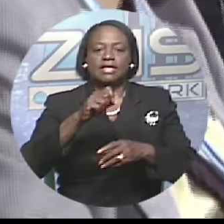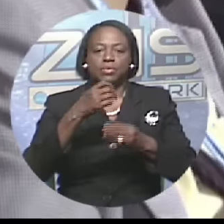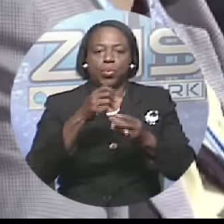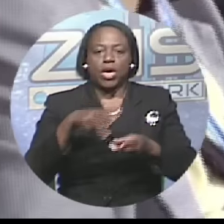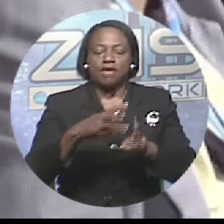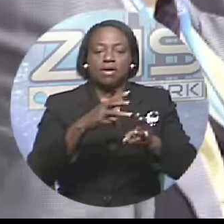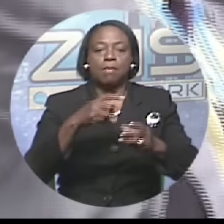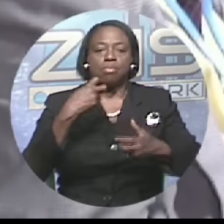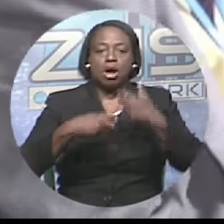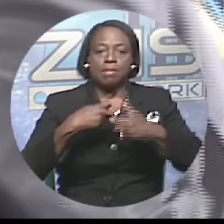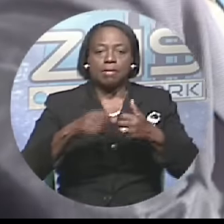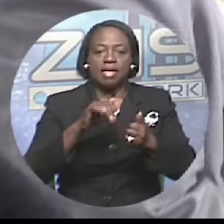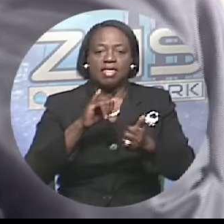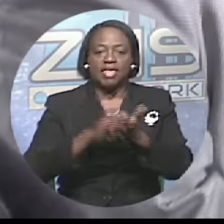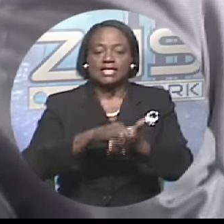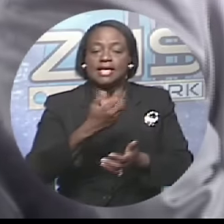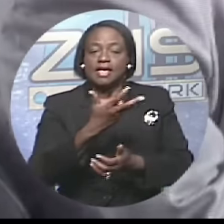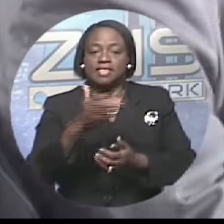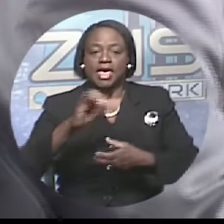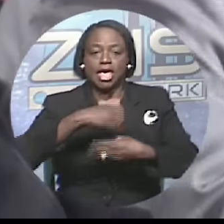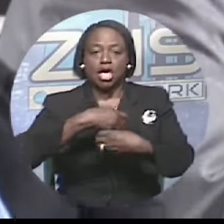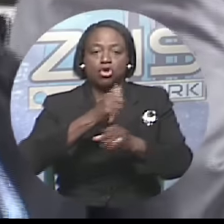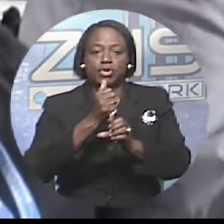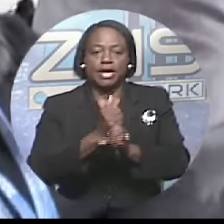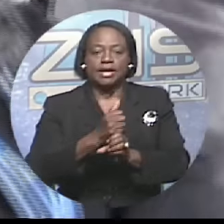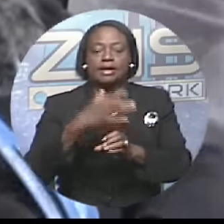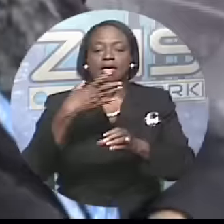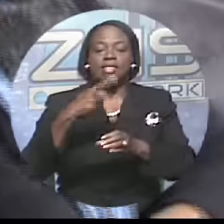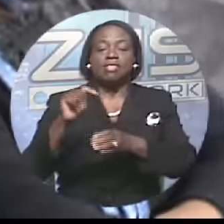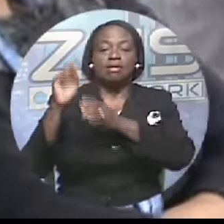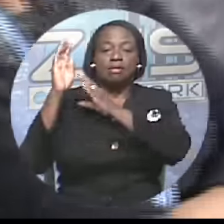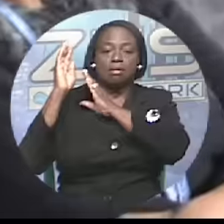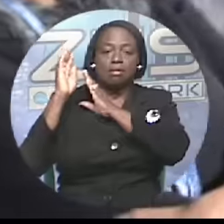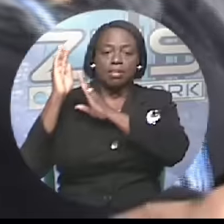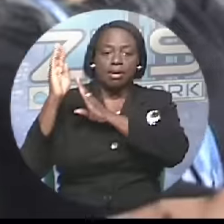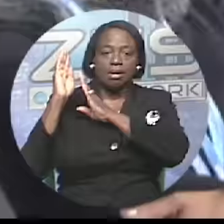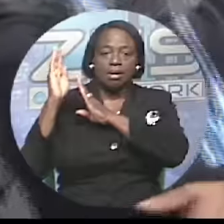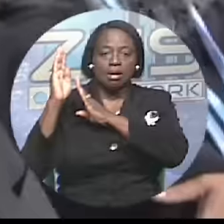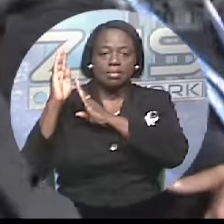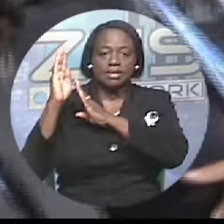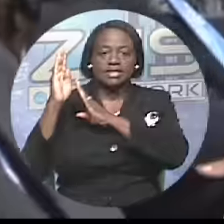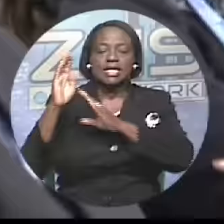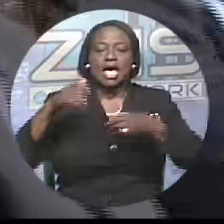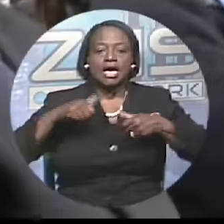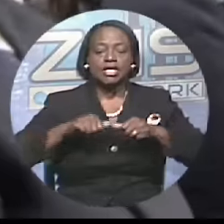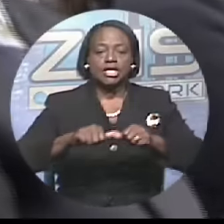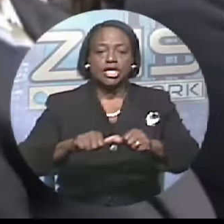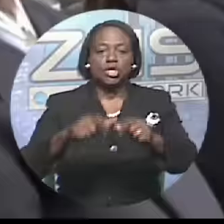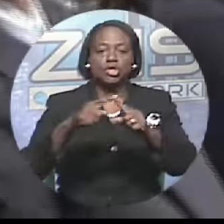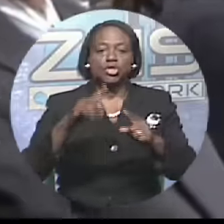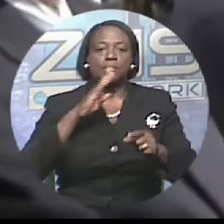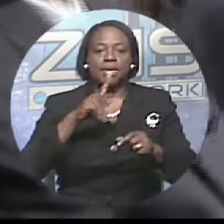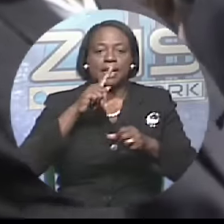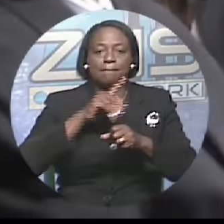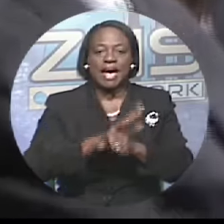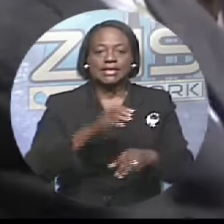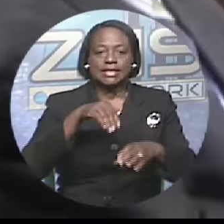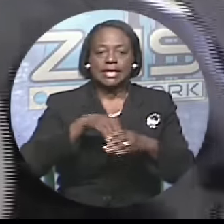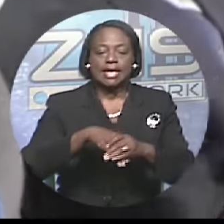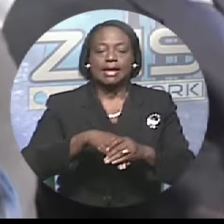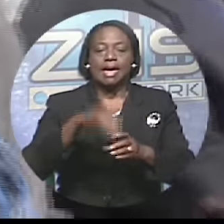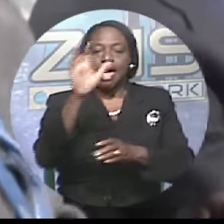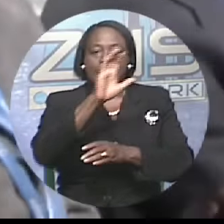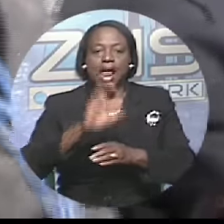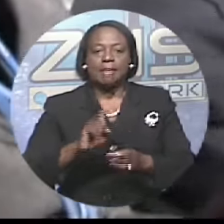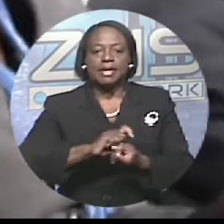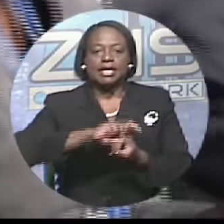creating. The Bahamas is one of the lowest emitters contributing to this international problem, but continues to be impacted by climate change. Prime